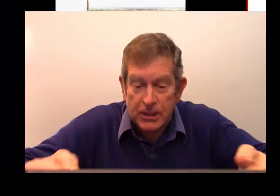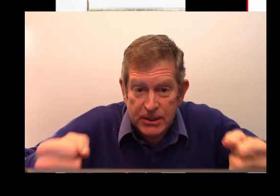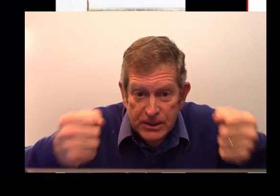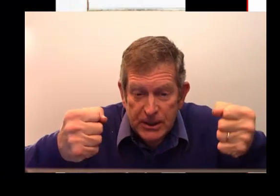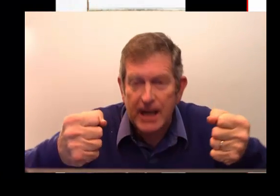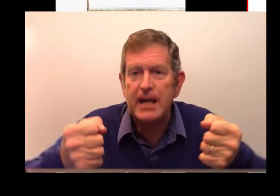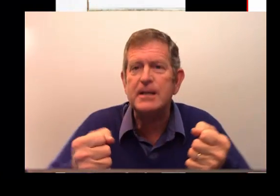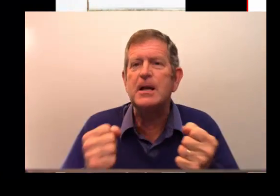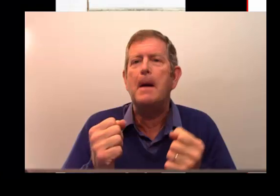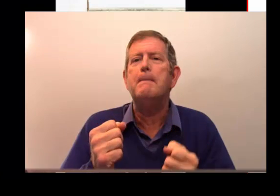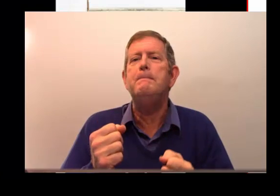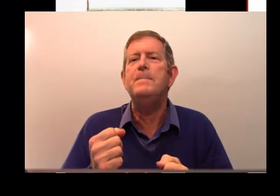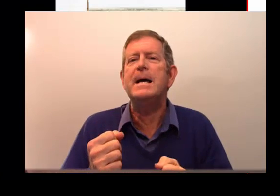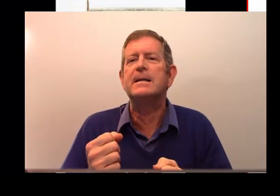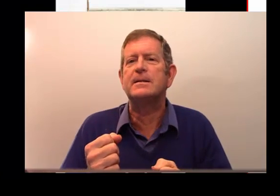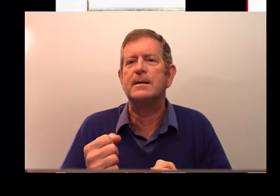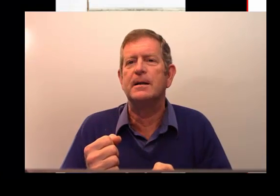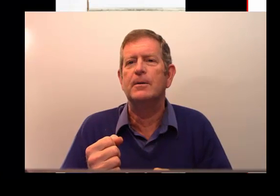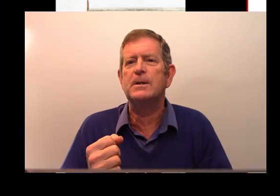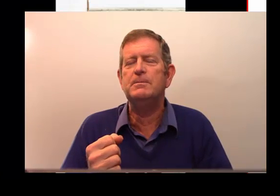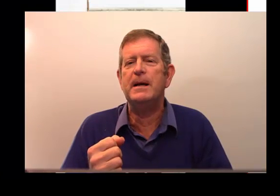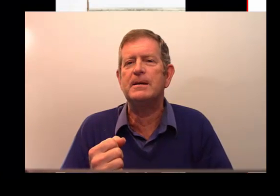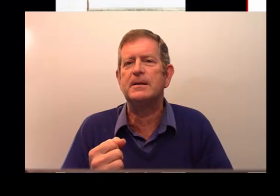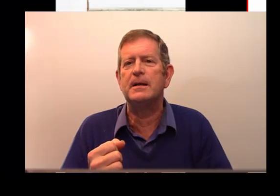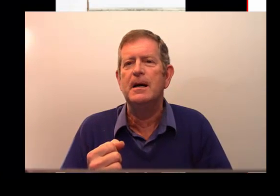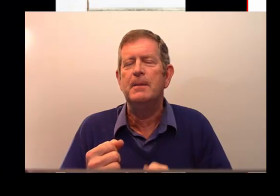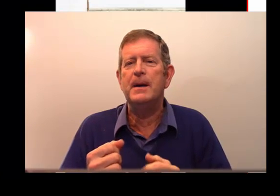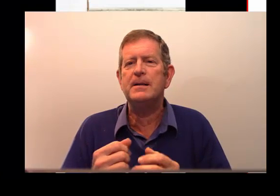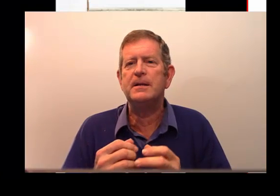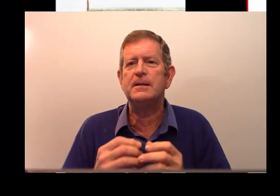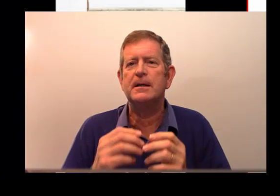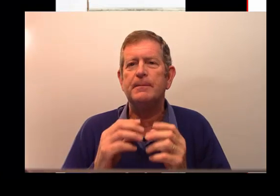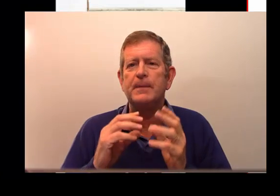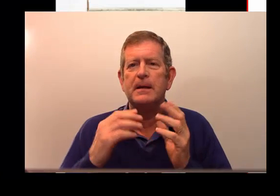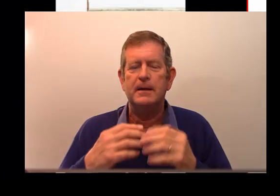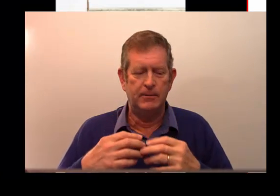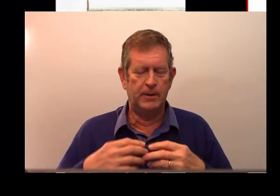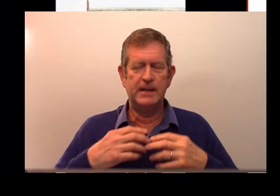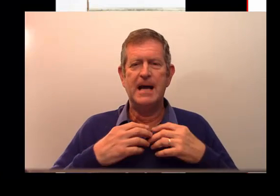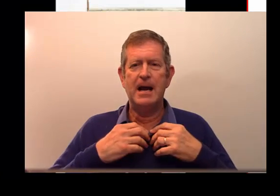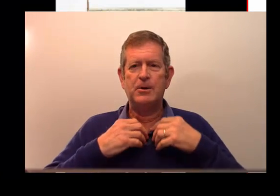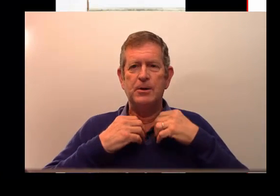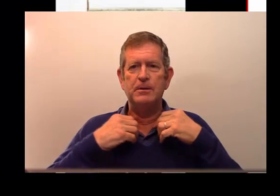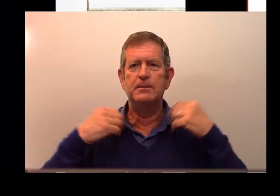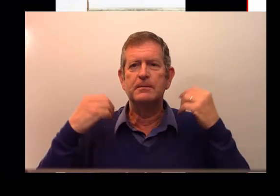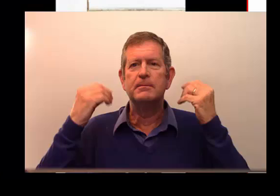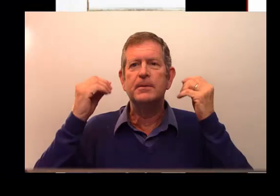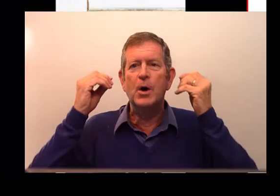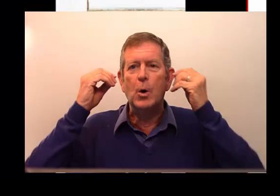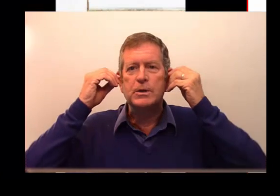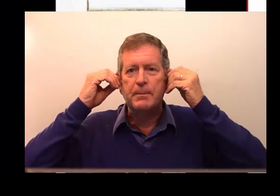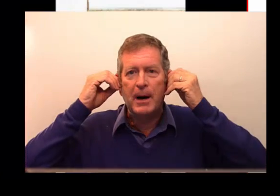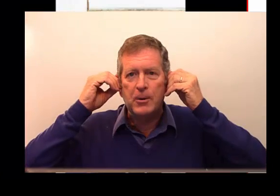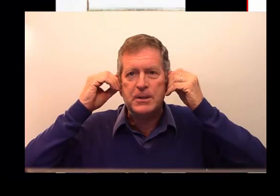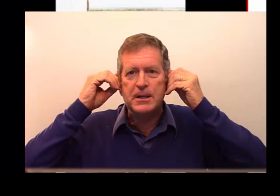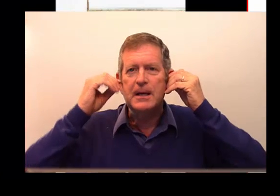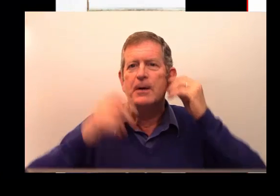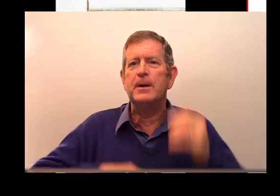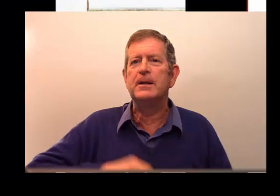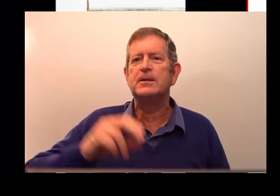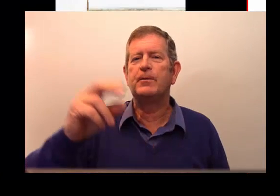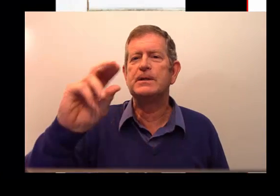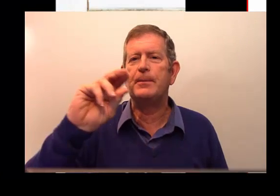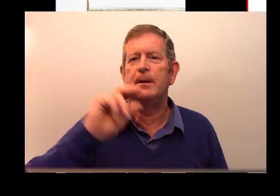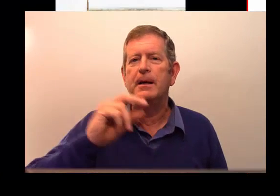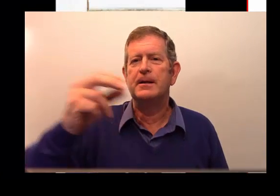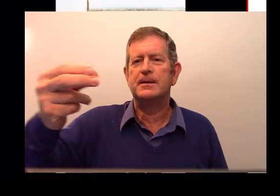studies. She studies medicine. What's medicine? Medicine is what a doctor knows about.